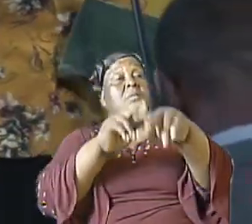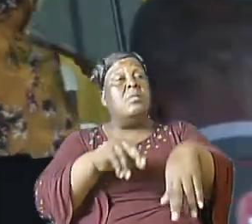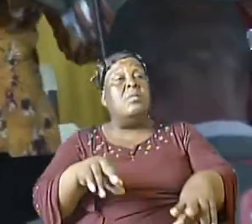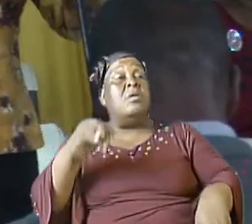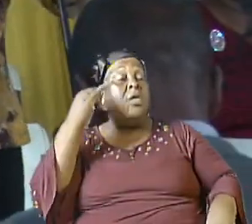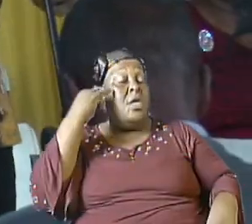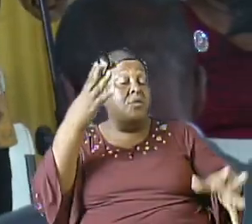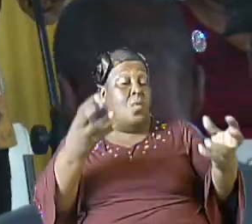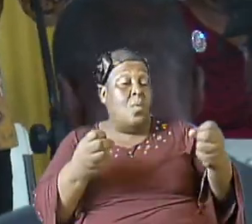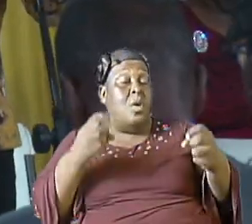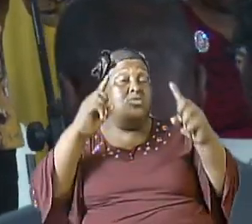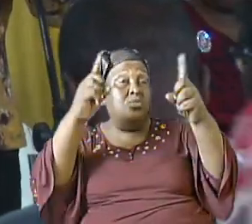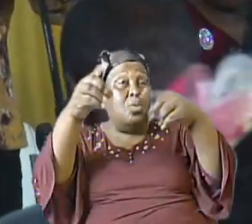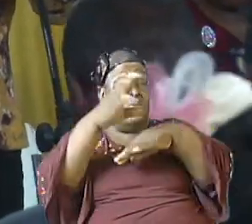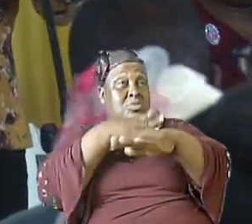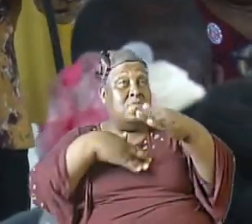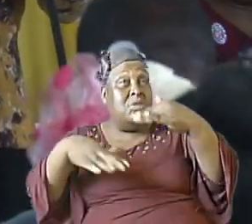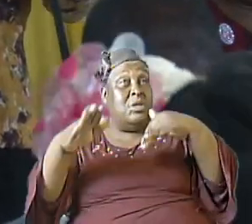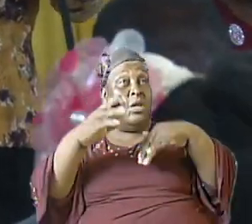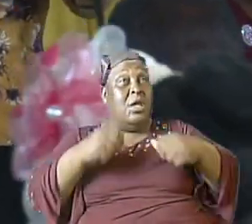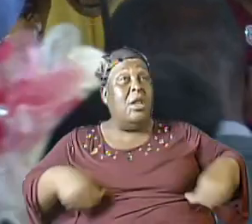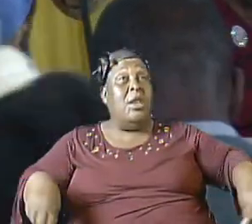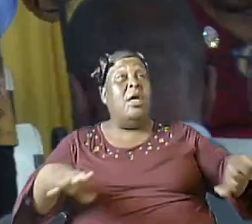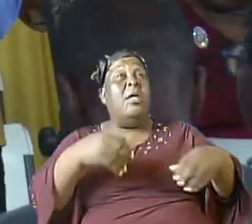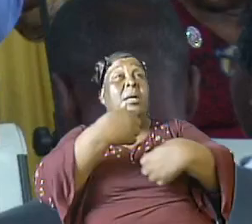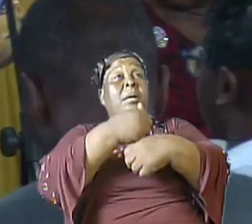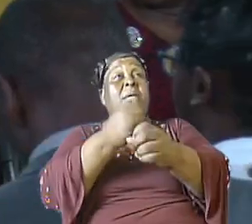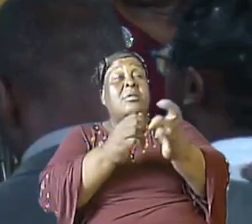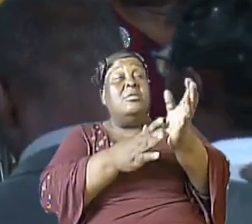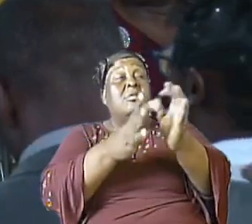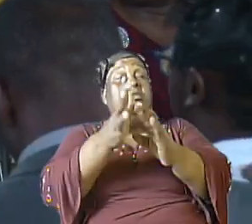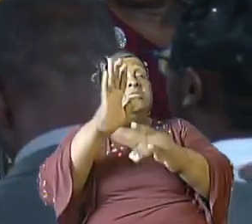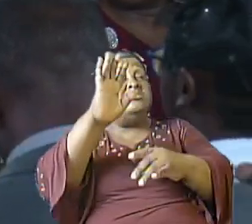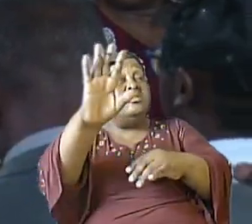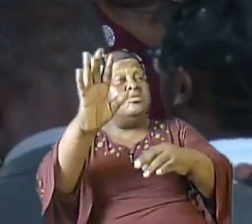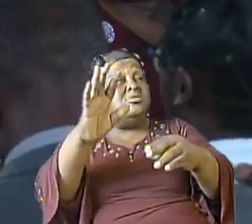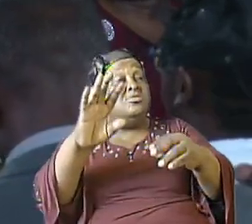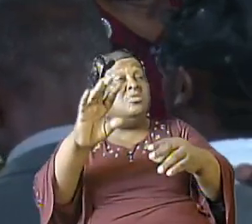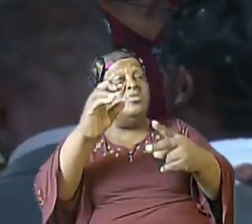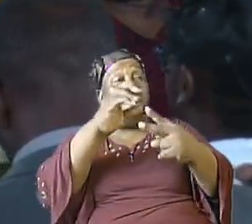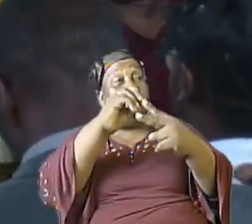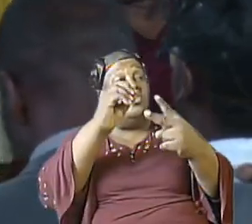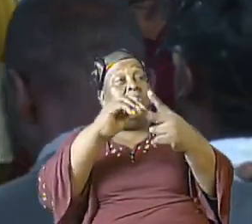want to go to that land, make Jesus your choice today.